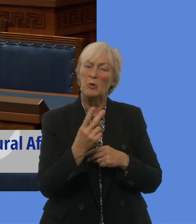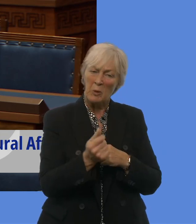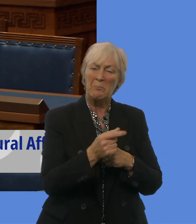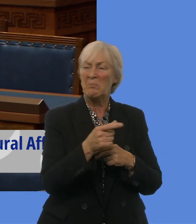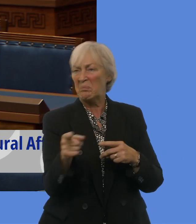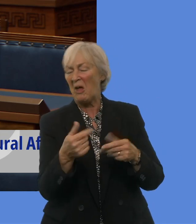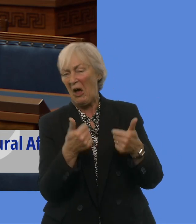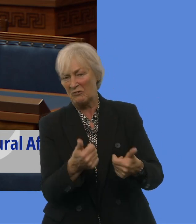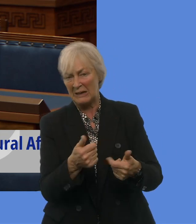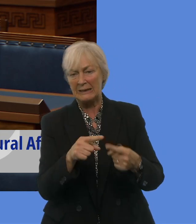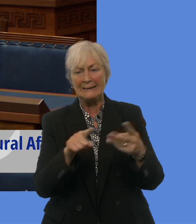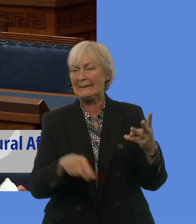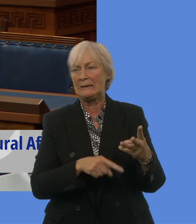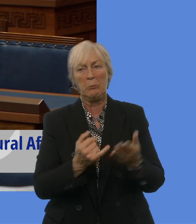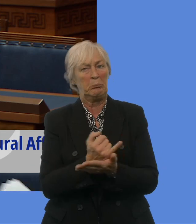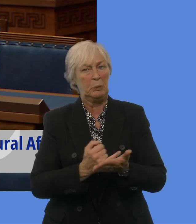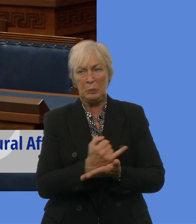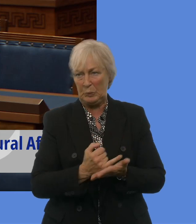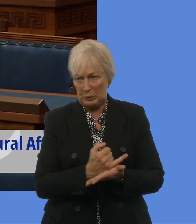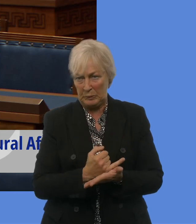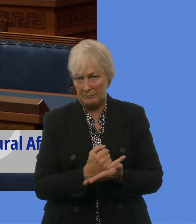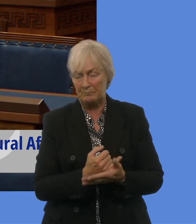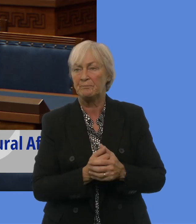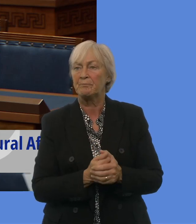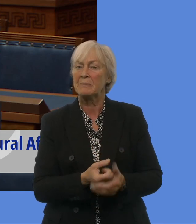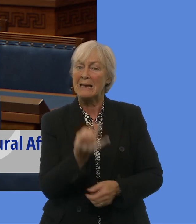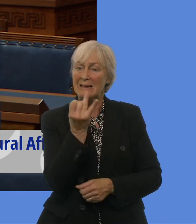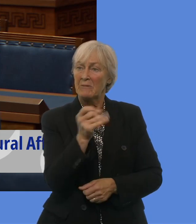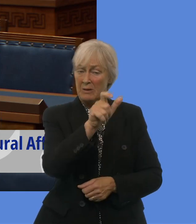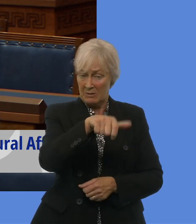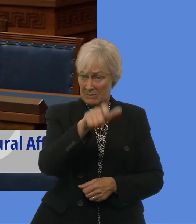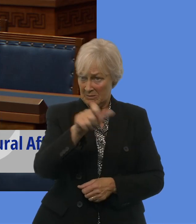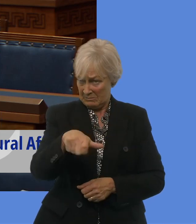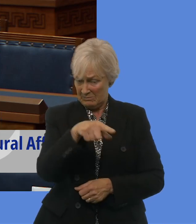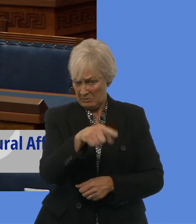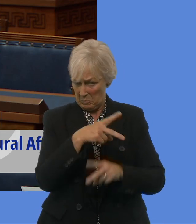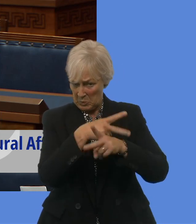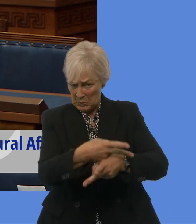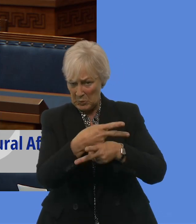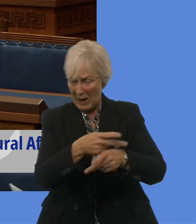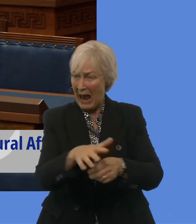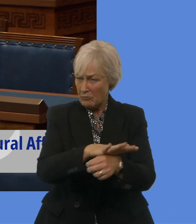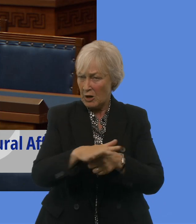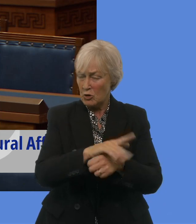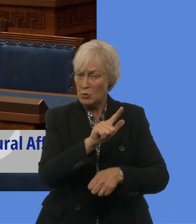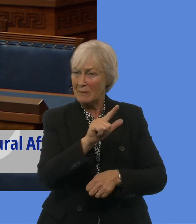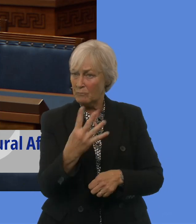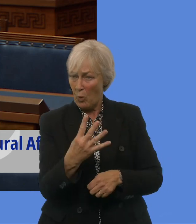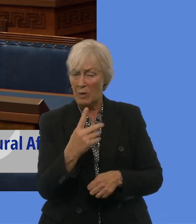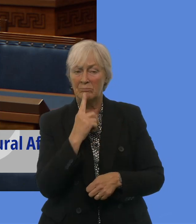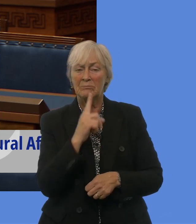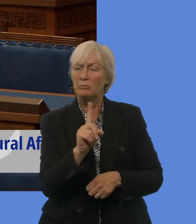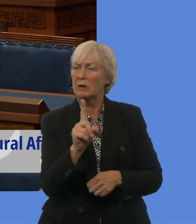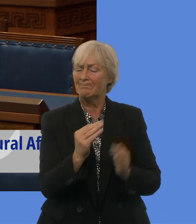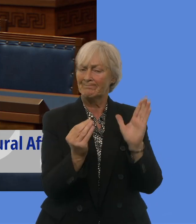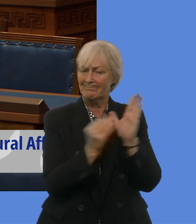2 met the sufficient standard. 7 candidate bathing waters were also monitored in 2024. The classification for